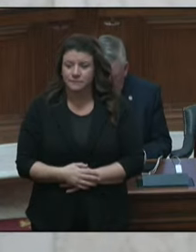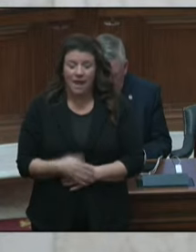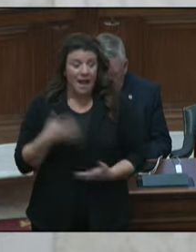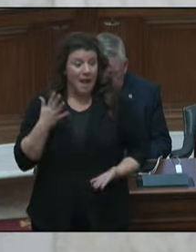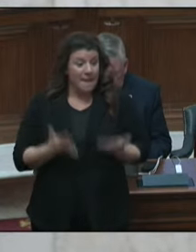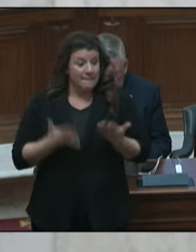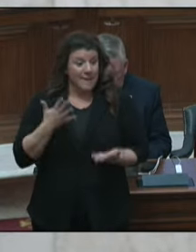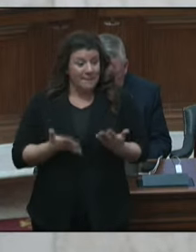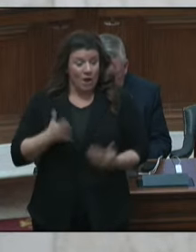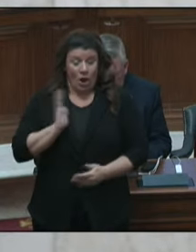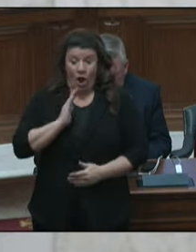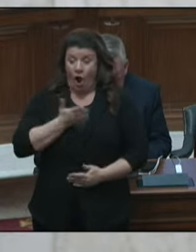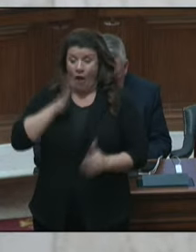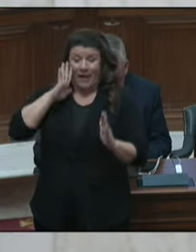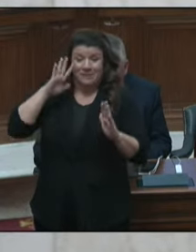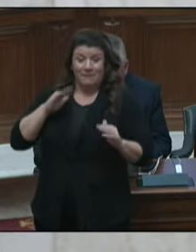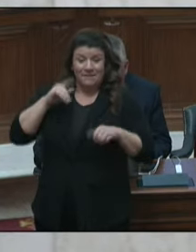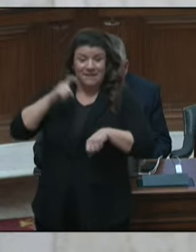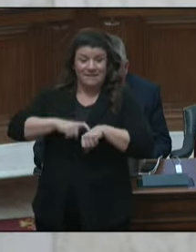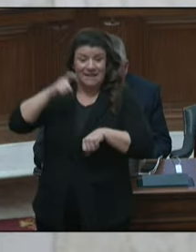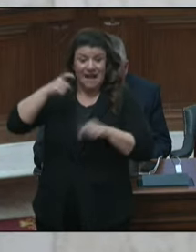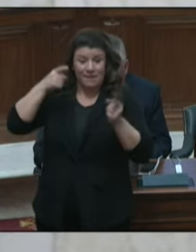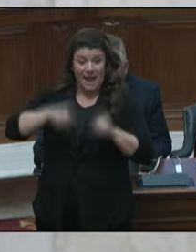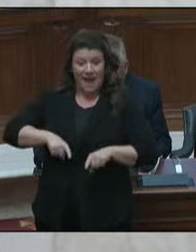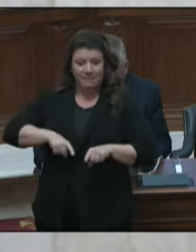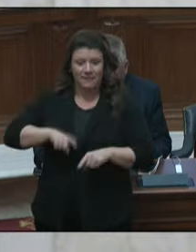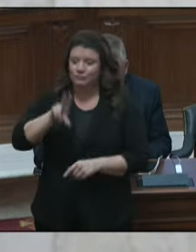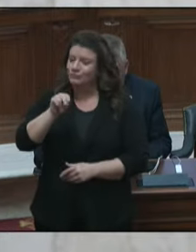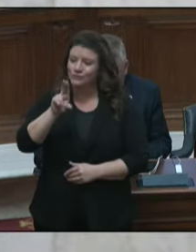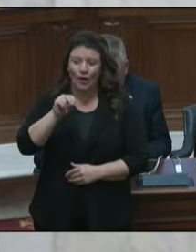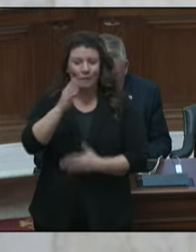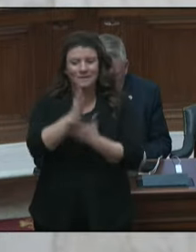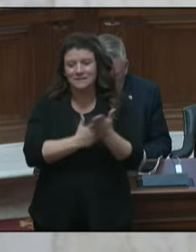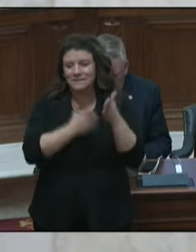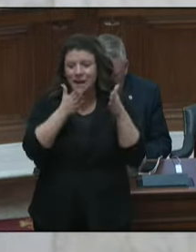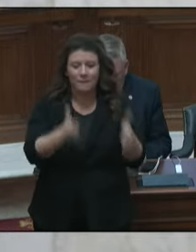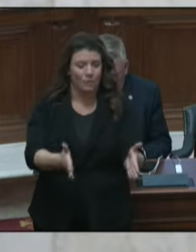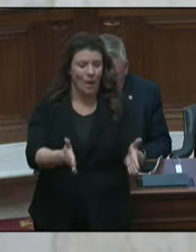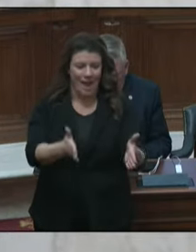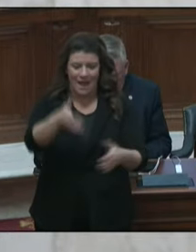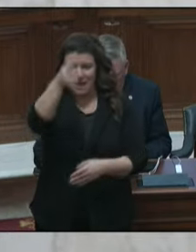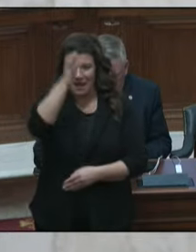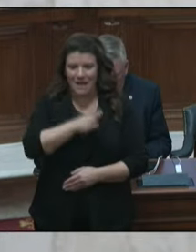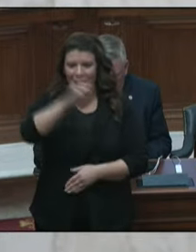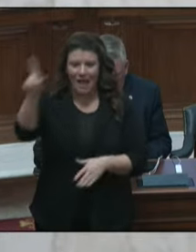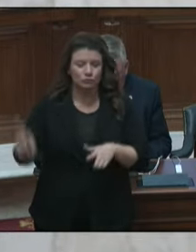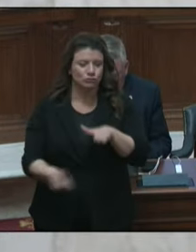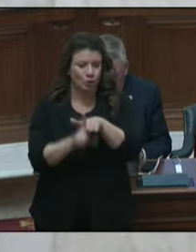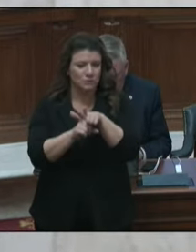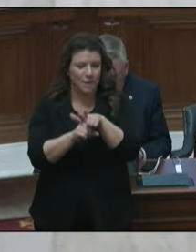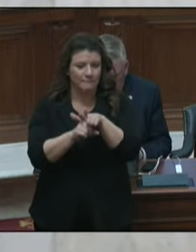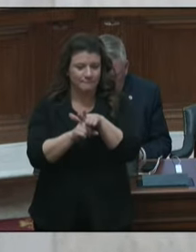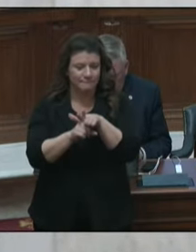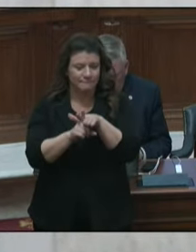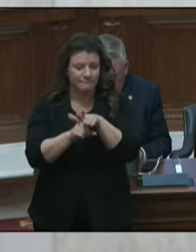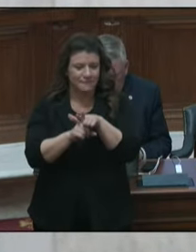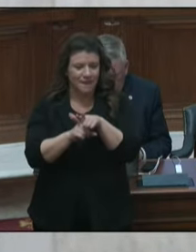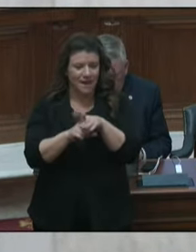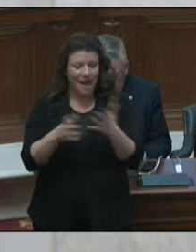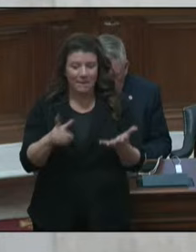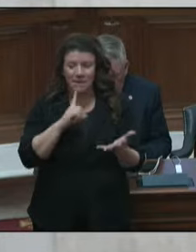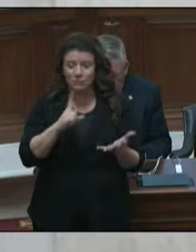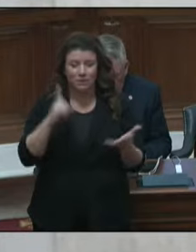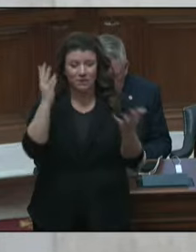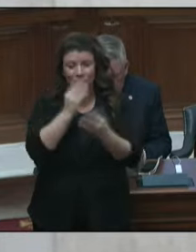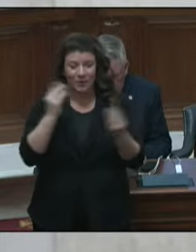our timetable, but some way, somehow, God always shows up. You know, of all things, it's not a very pretty sight,